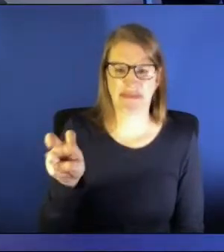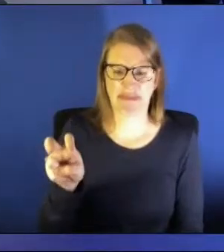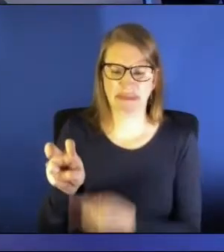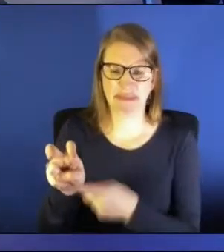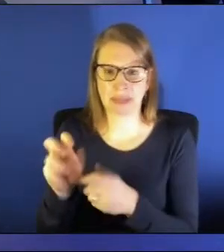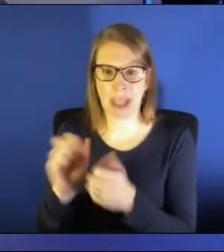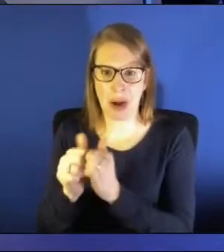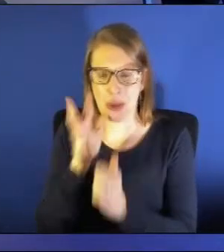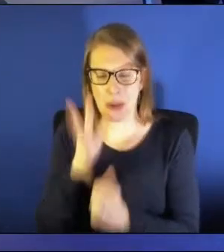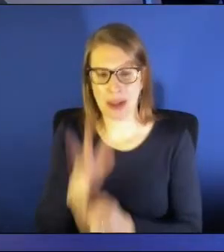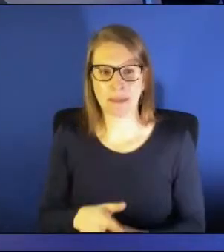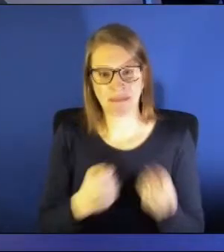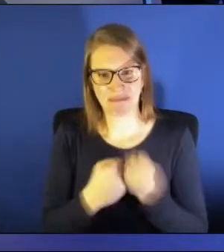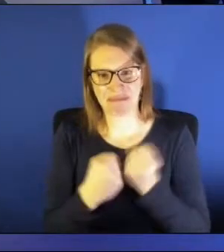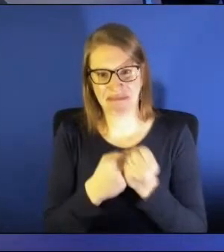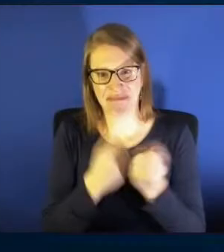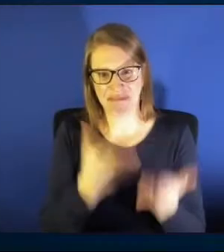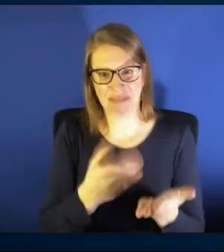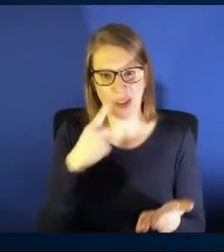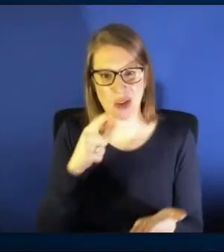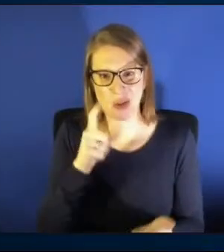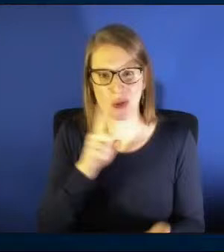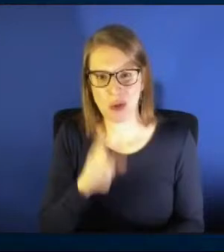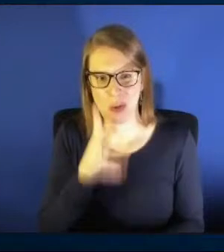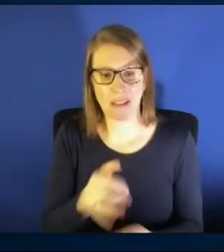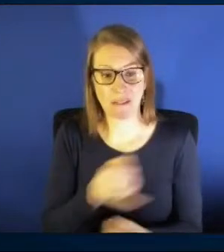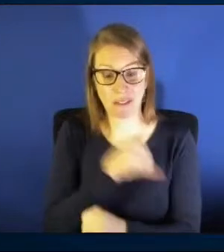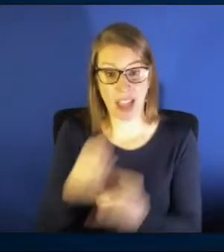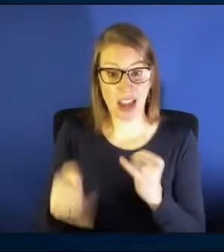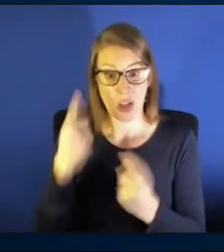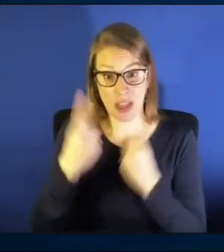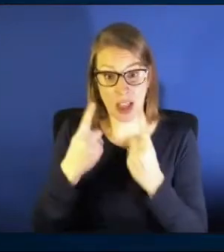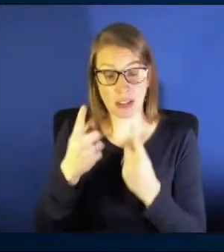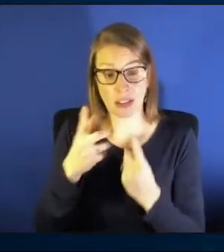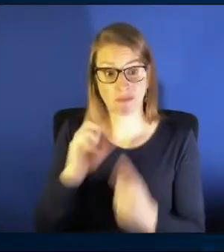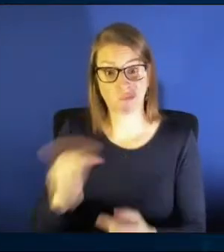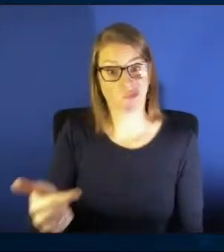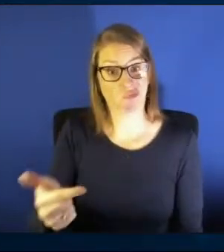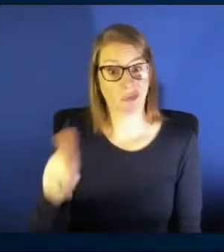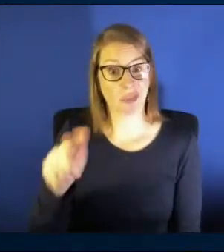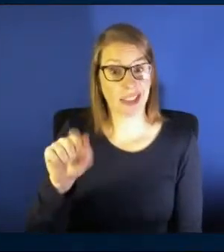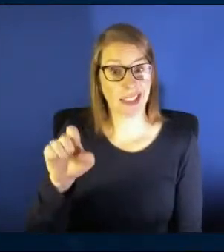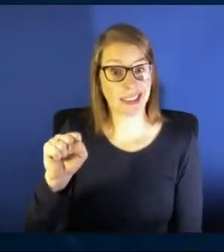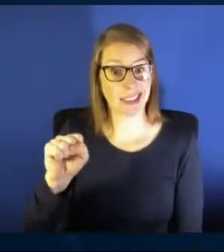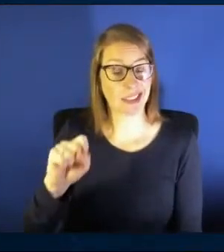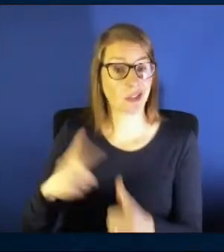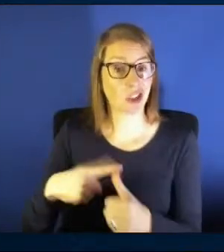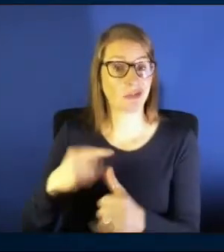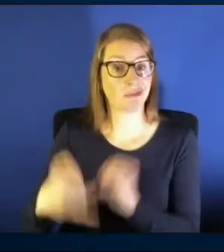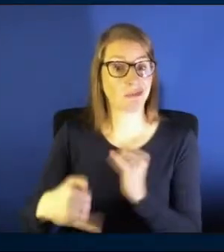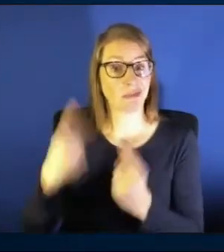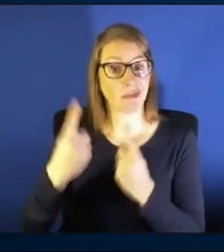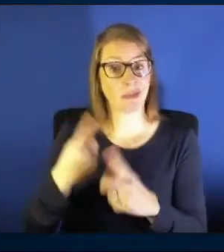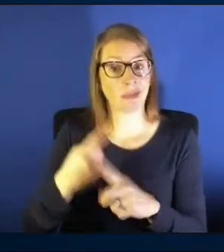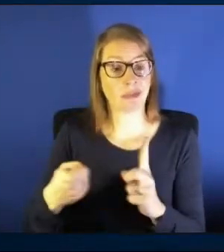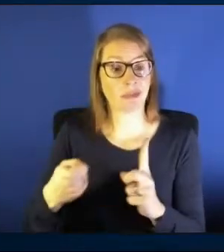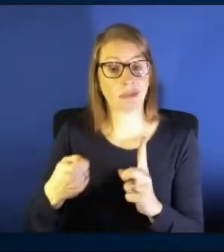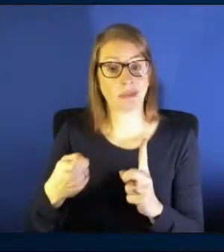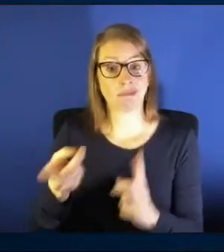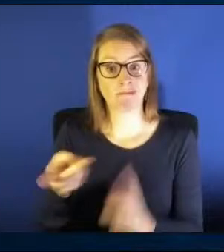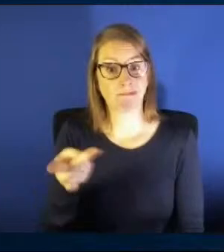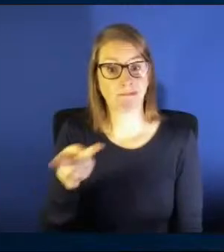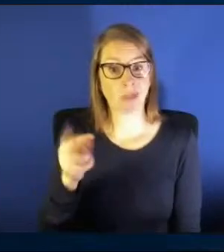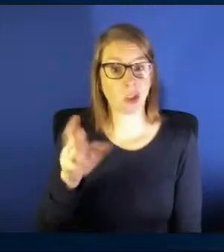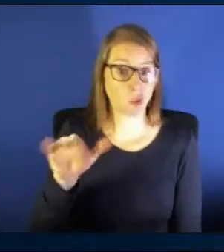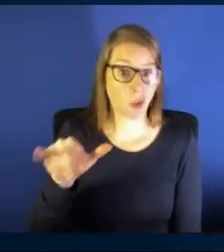let's get some final thoughts. Alexis, I'm going to start out with you at the Sports Performance Center. Just final thoughts from Ryan,